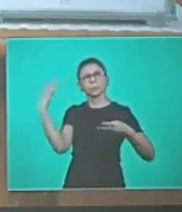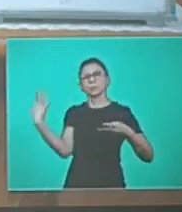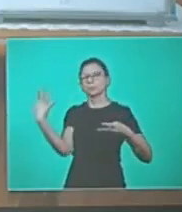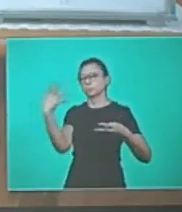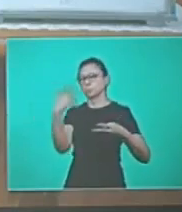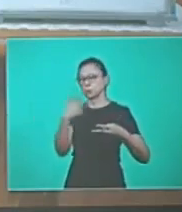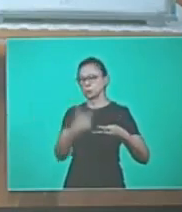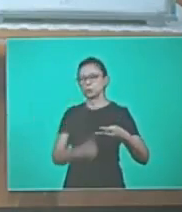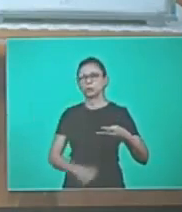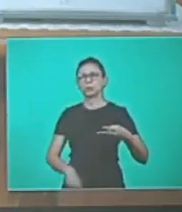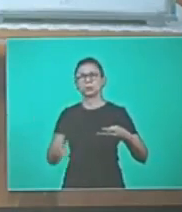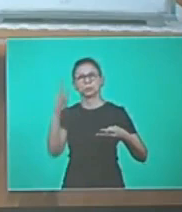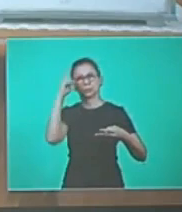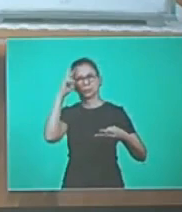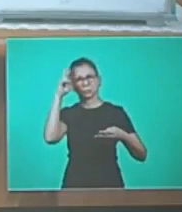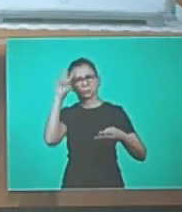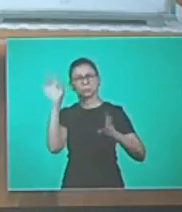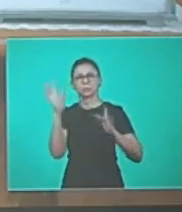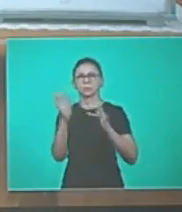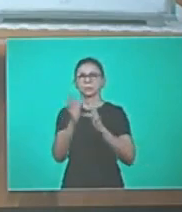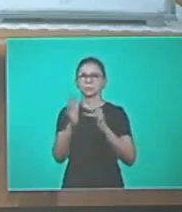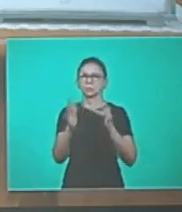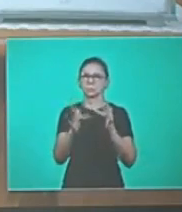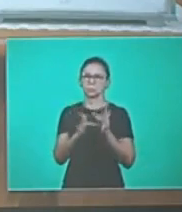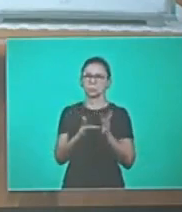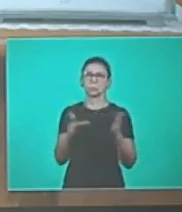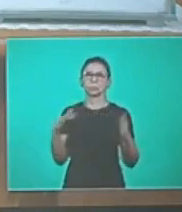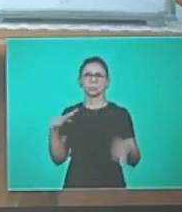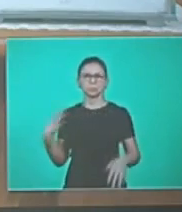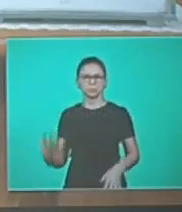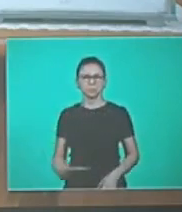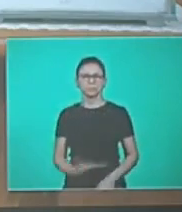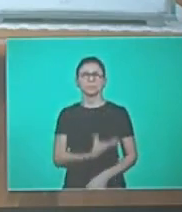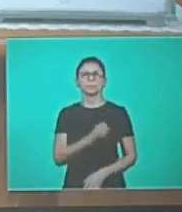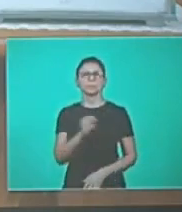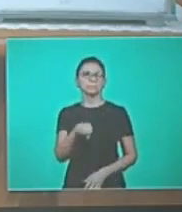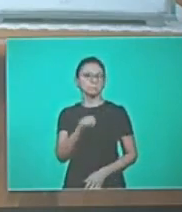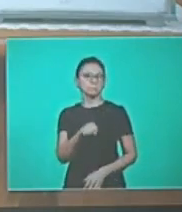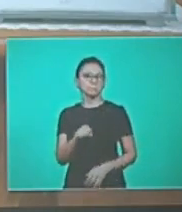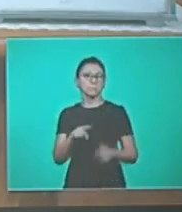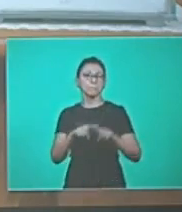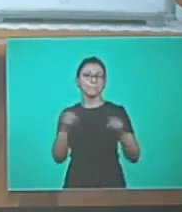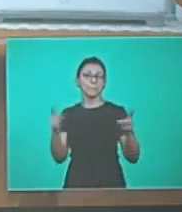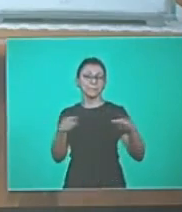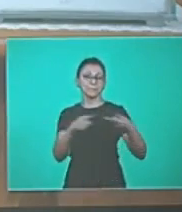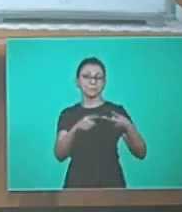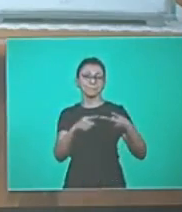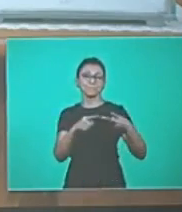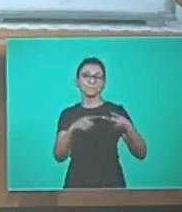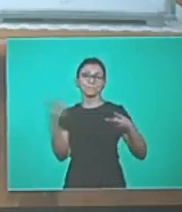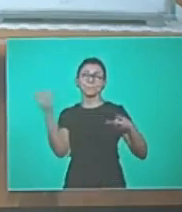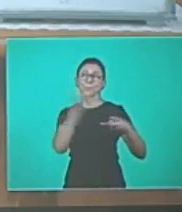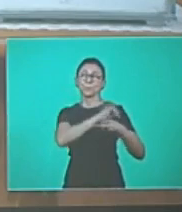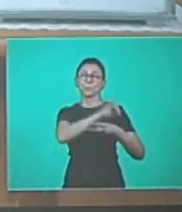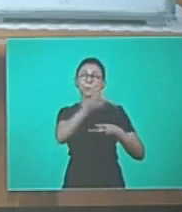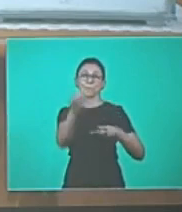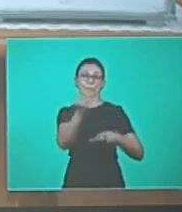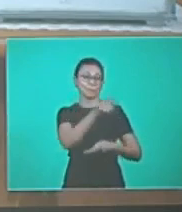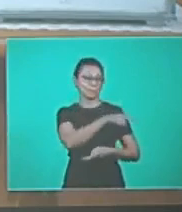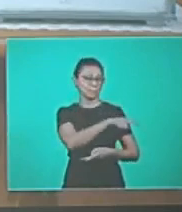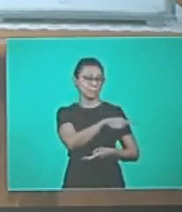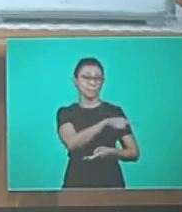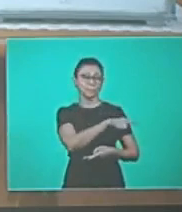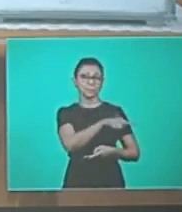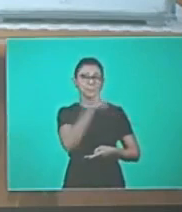Bible has its beauty for salvation, but prophetically, people need to